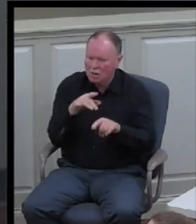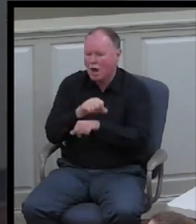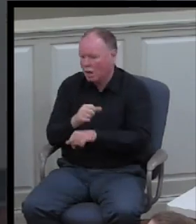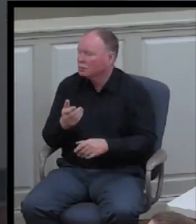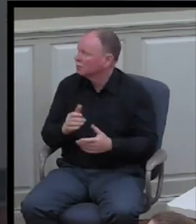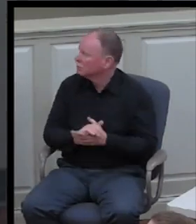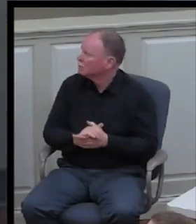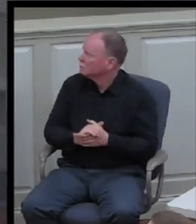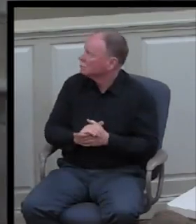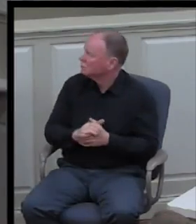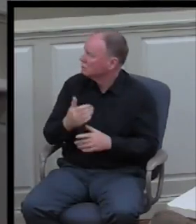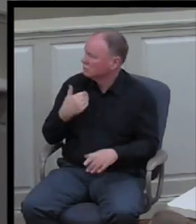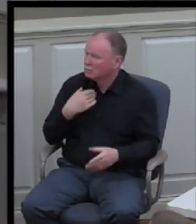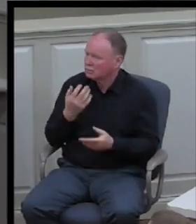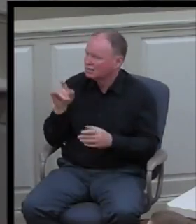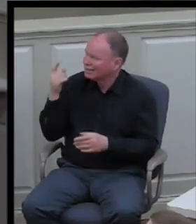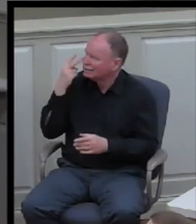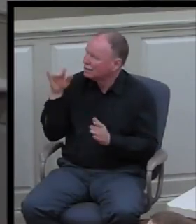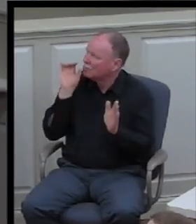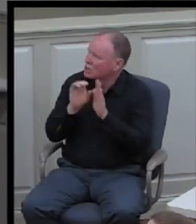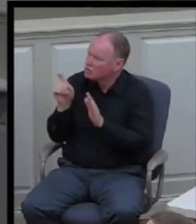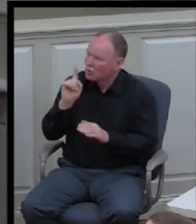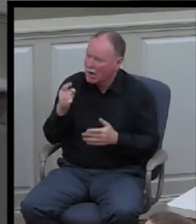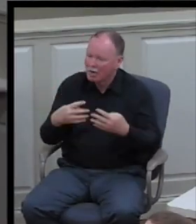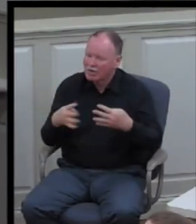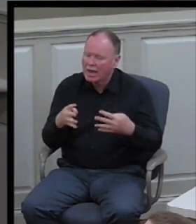right at the end of the property.